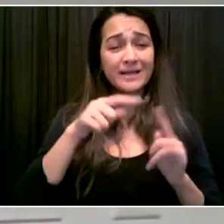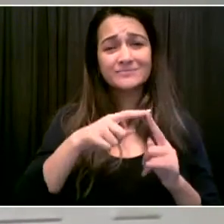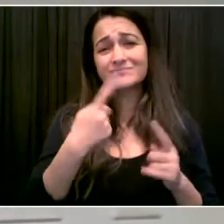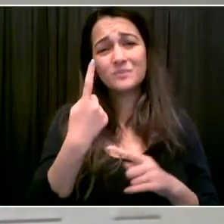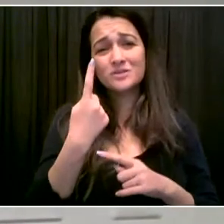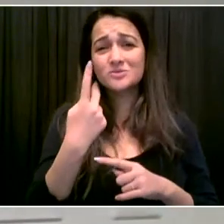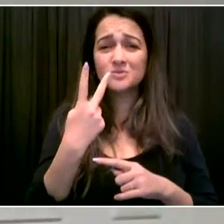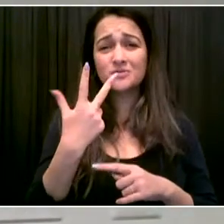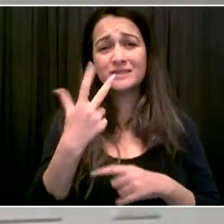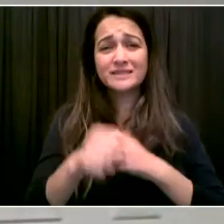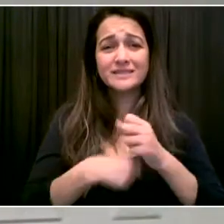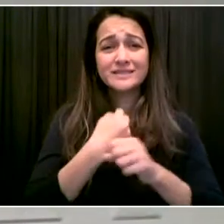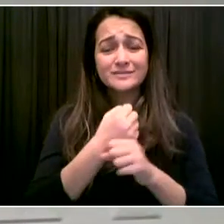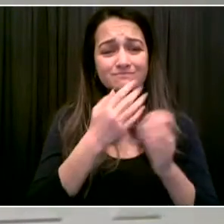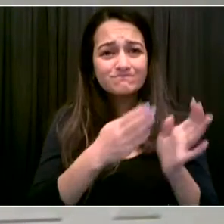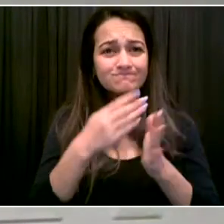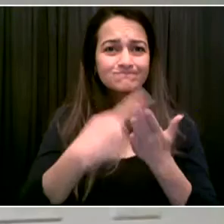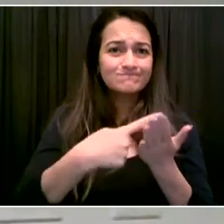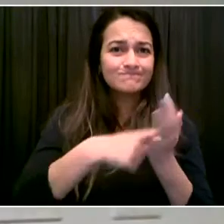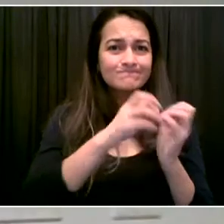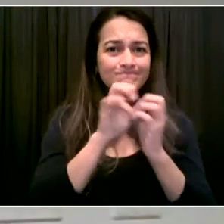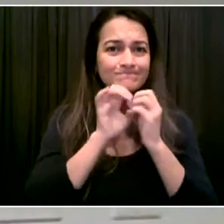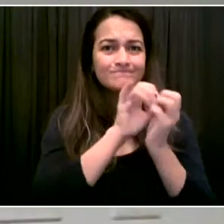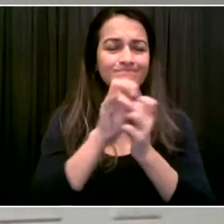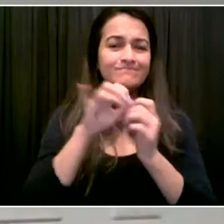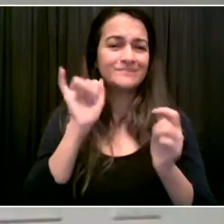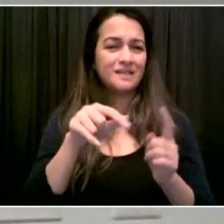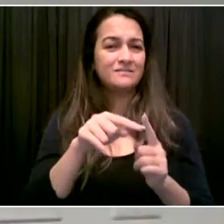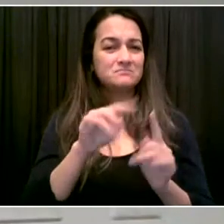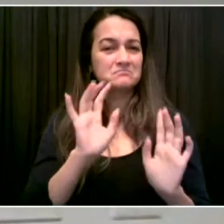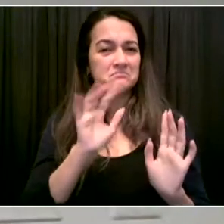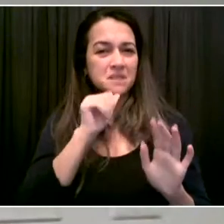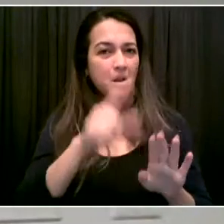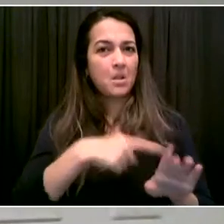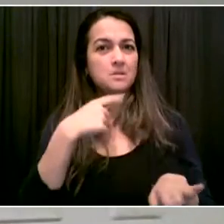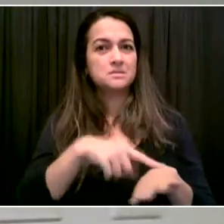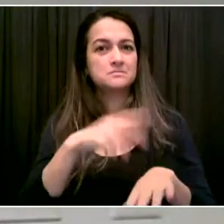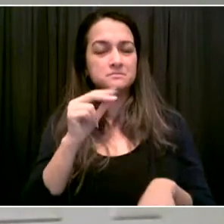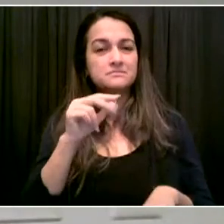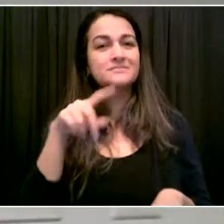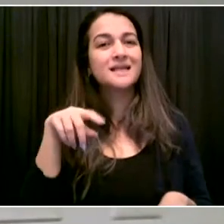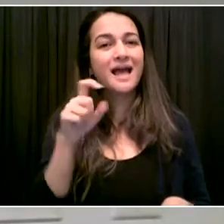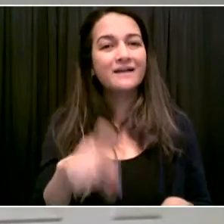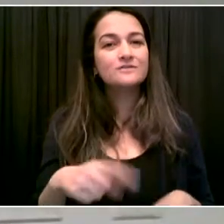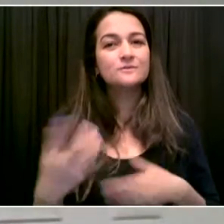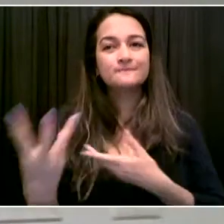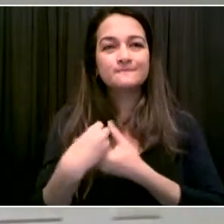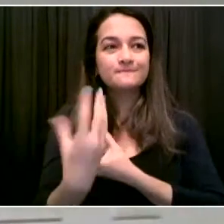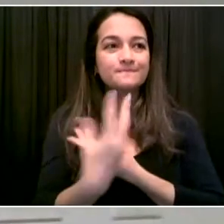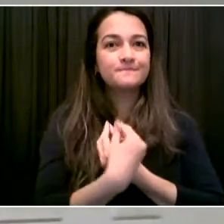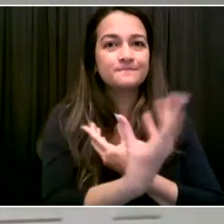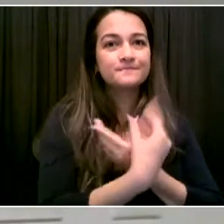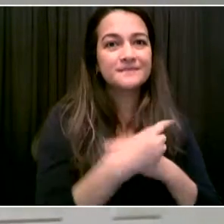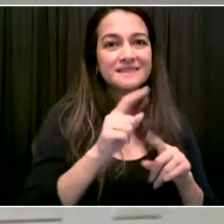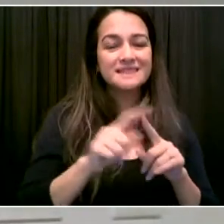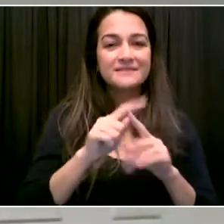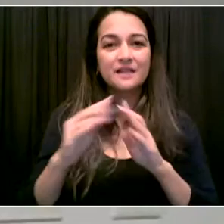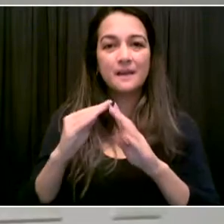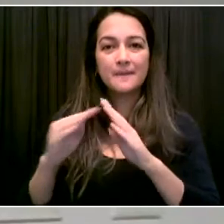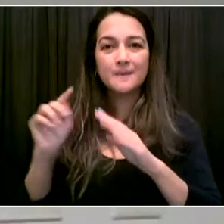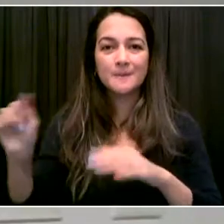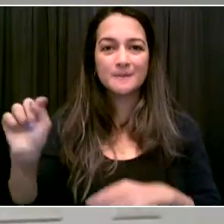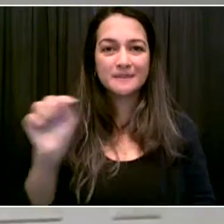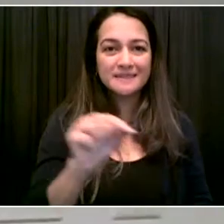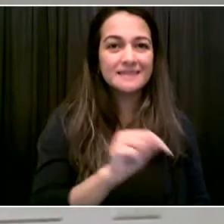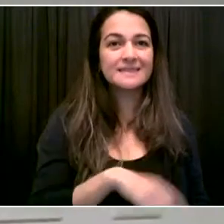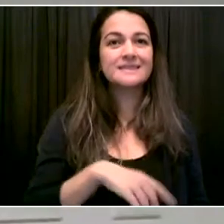said, whatever community-based vision is developed needs to go through all of the approvals, the funding